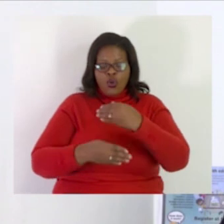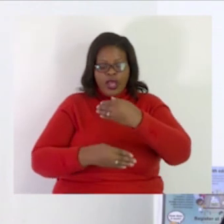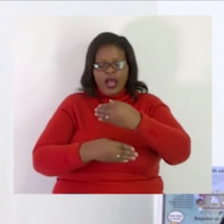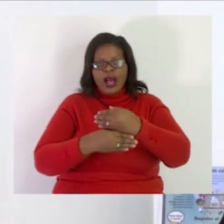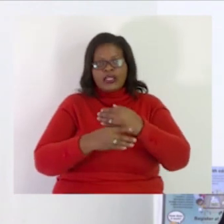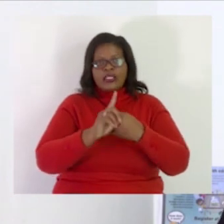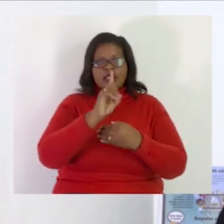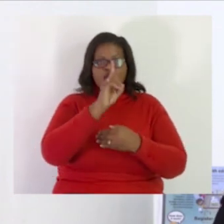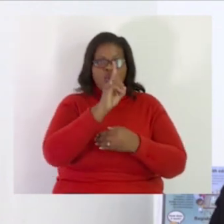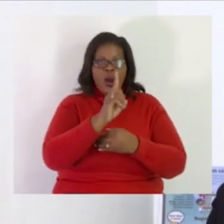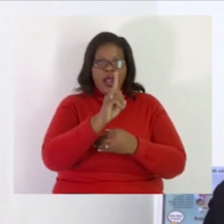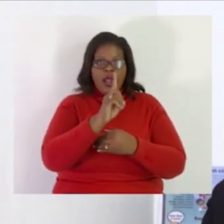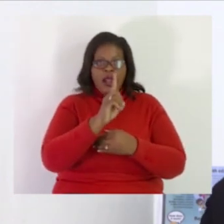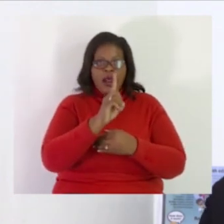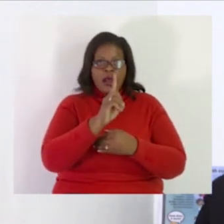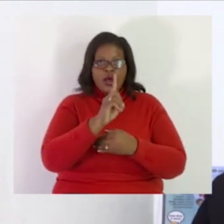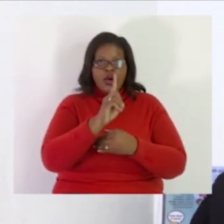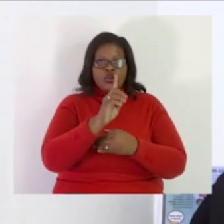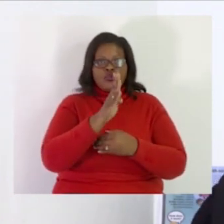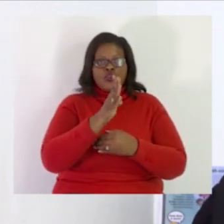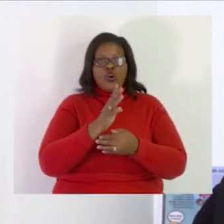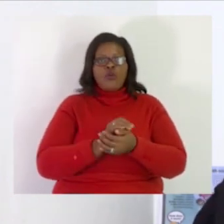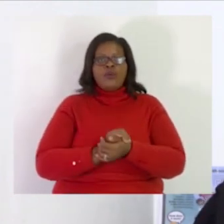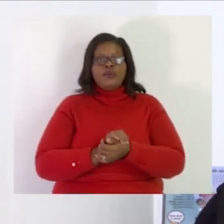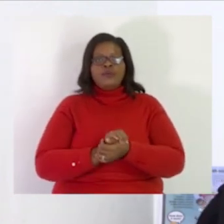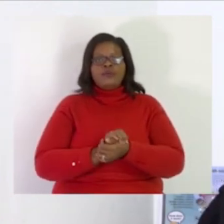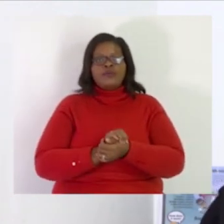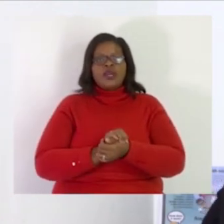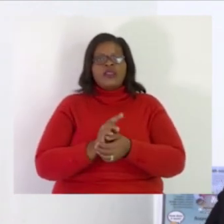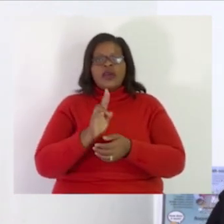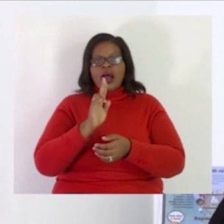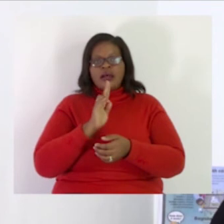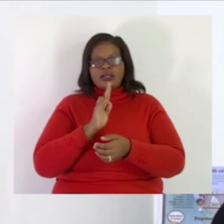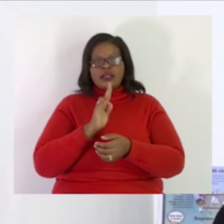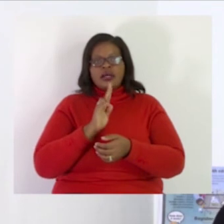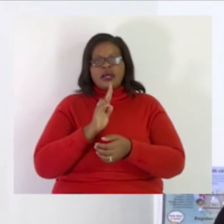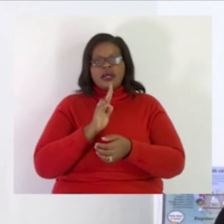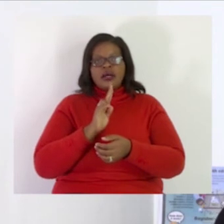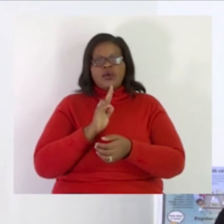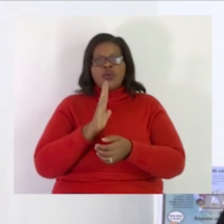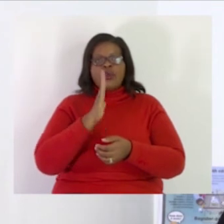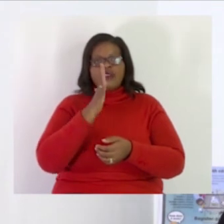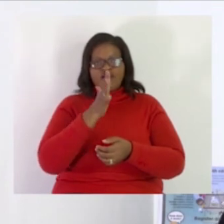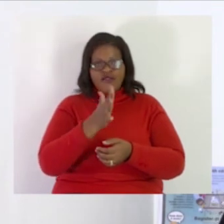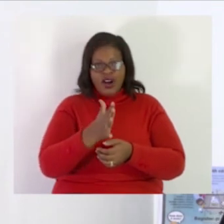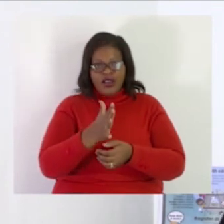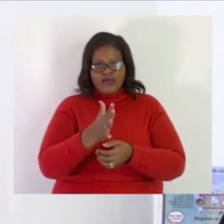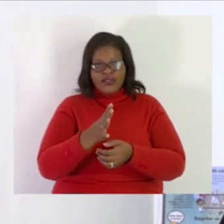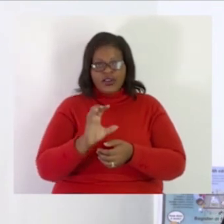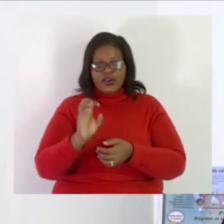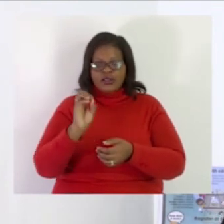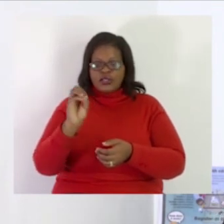adding 1 to 4. And our answer will become